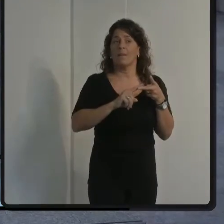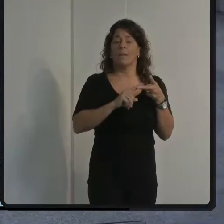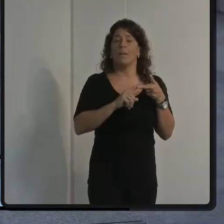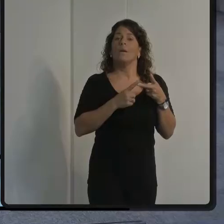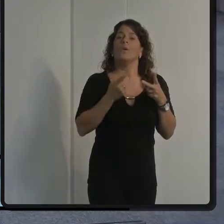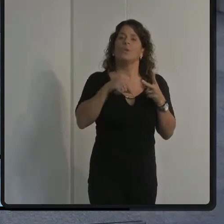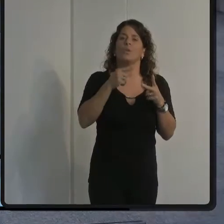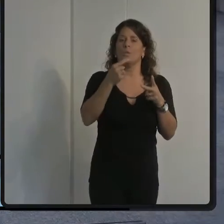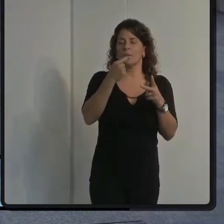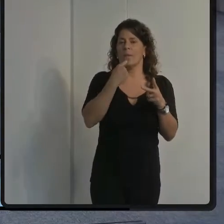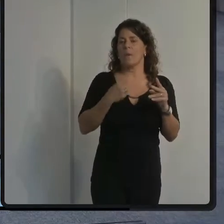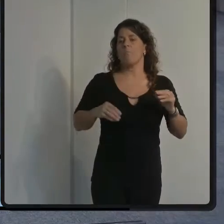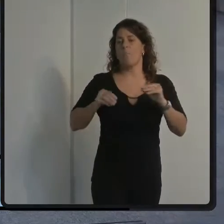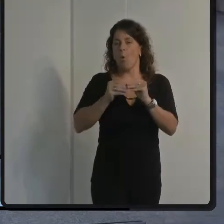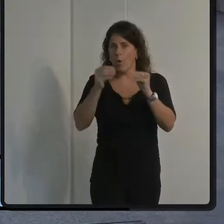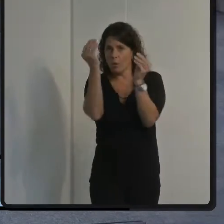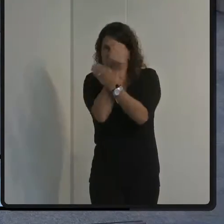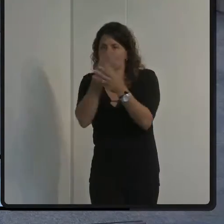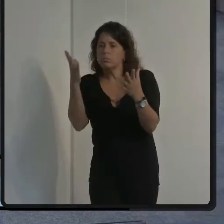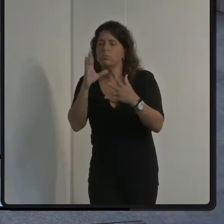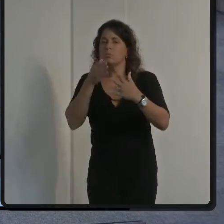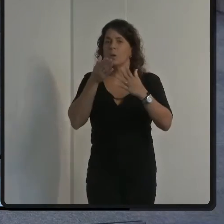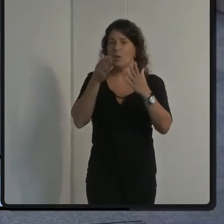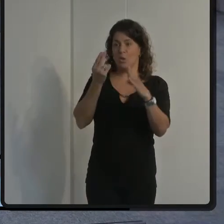more social media, more outreach